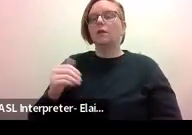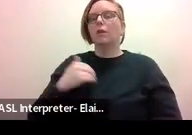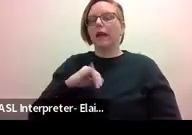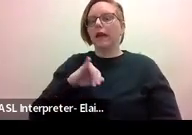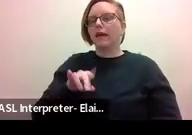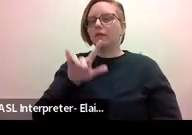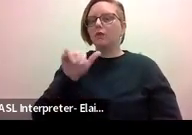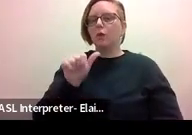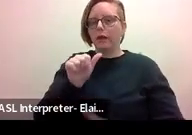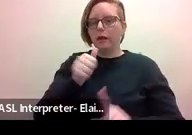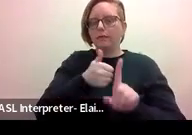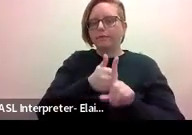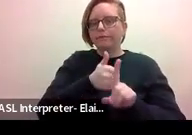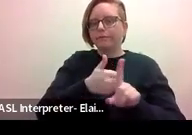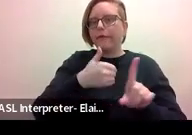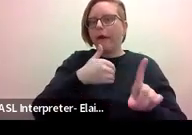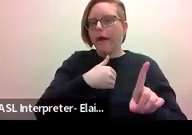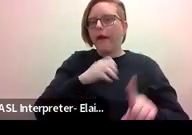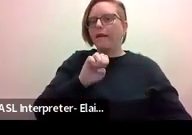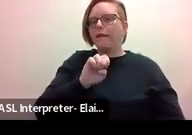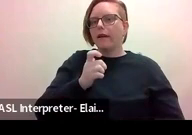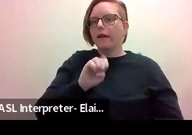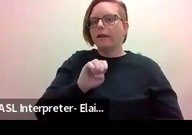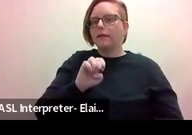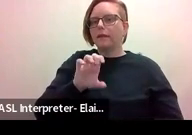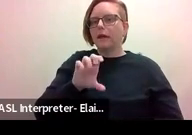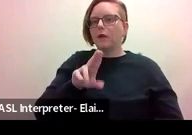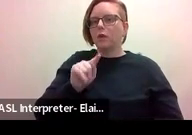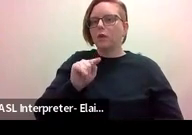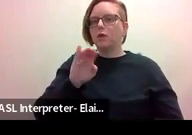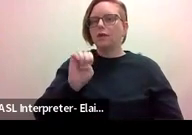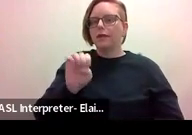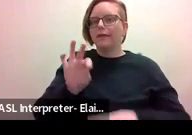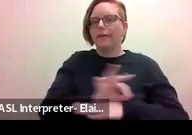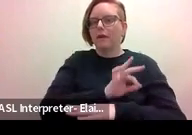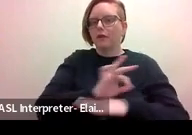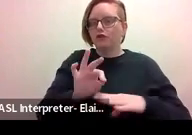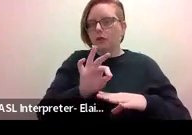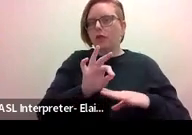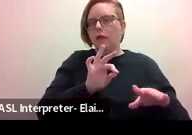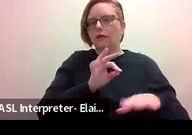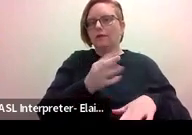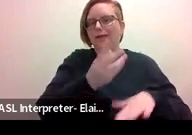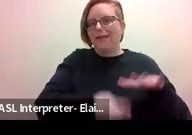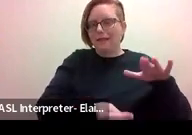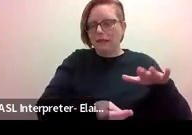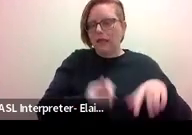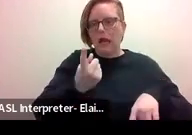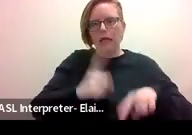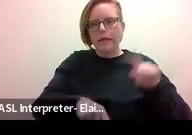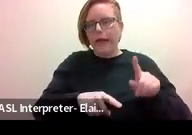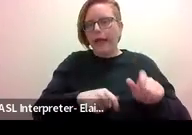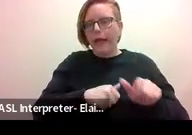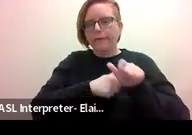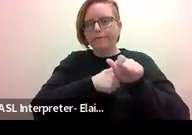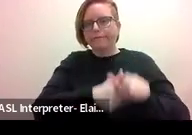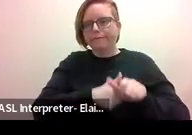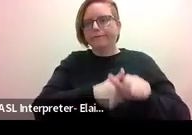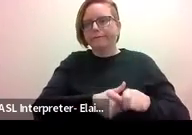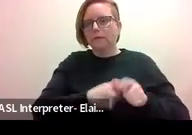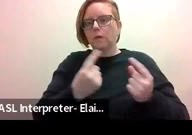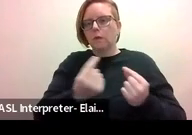has executive functioning deficits and cannot maintain attention to task. Why would this not be compliant for